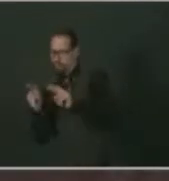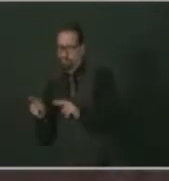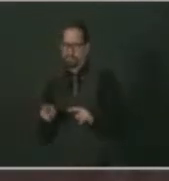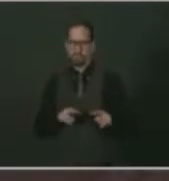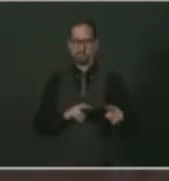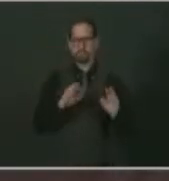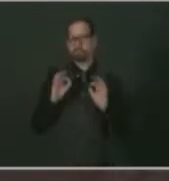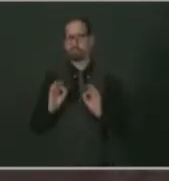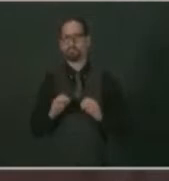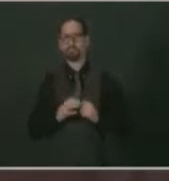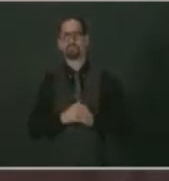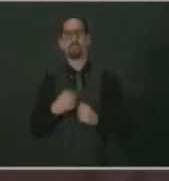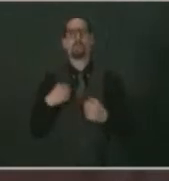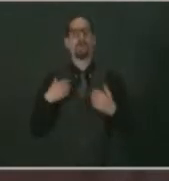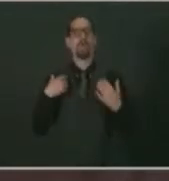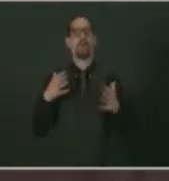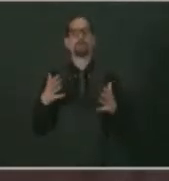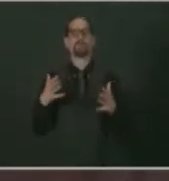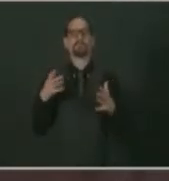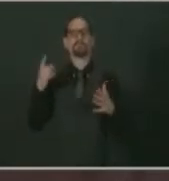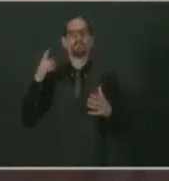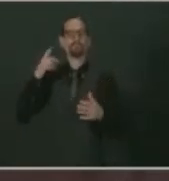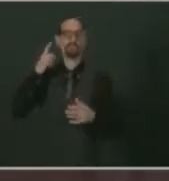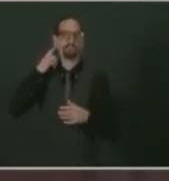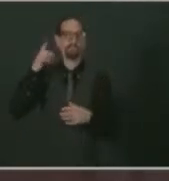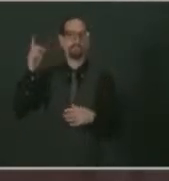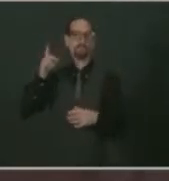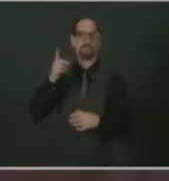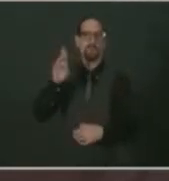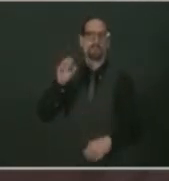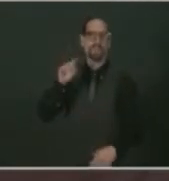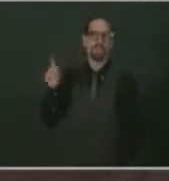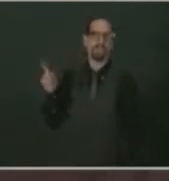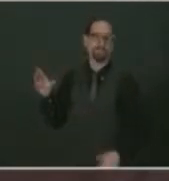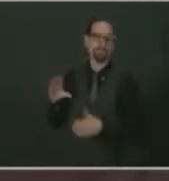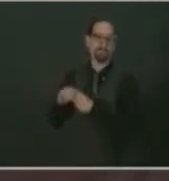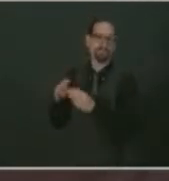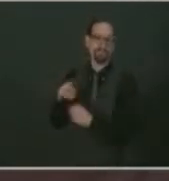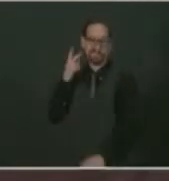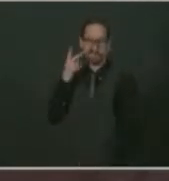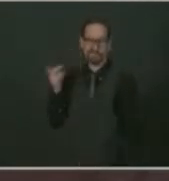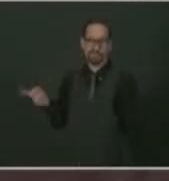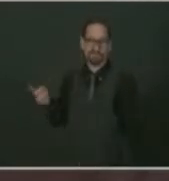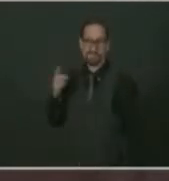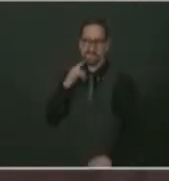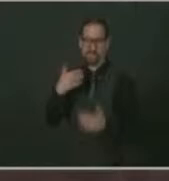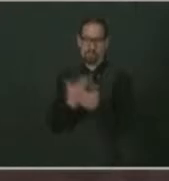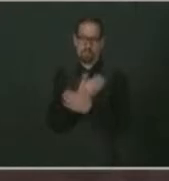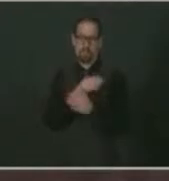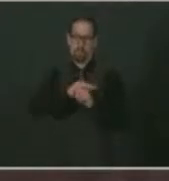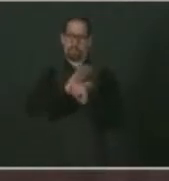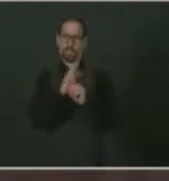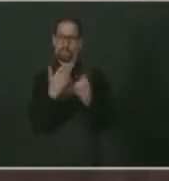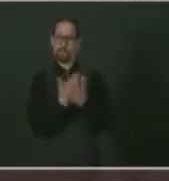heard the doctor, and I think we all need to pay attention to these points. The variant seems to be